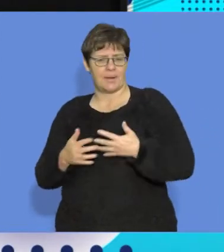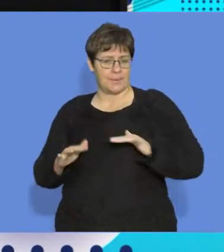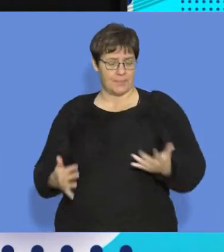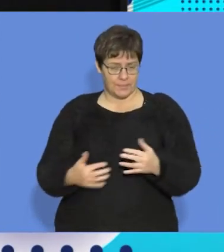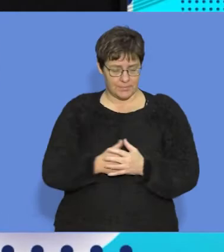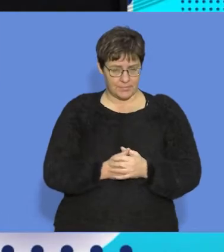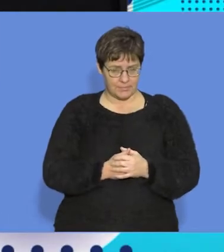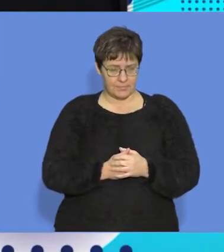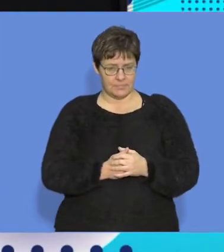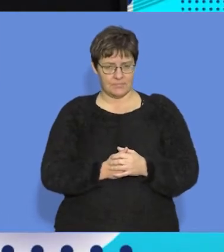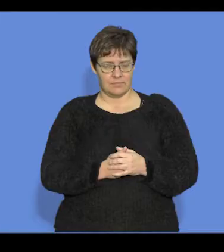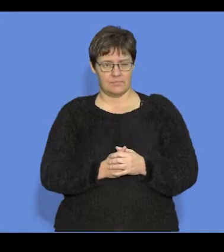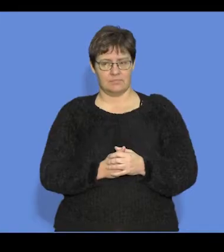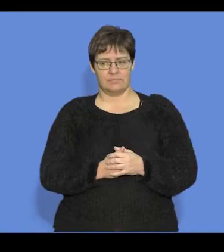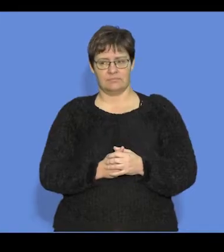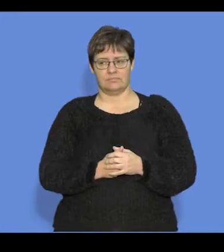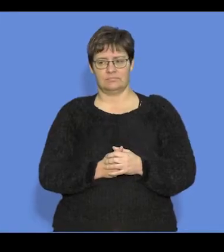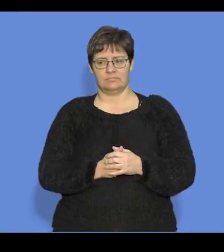questions?